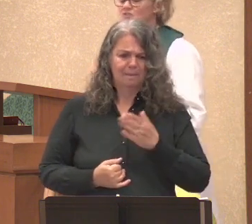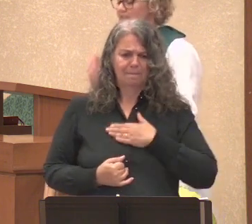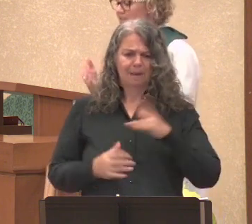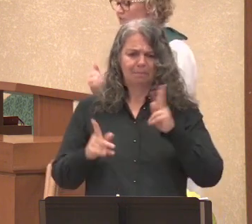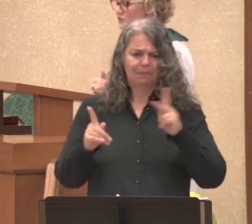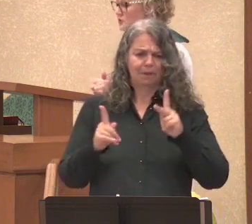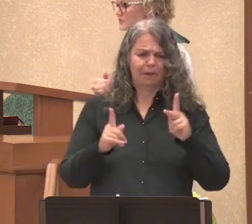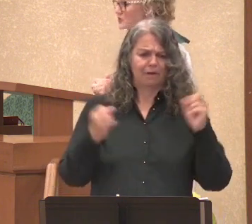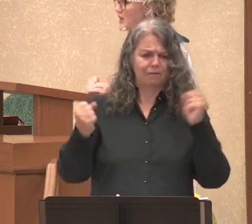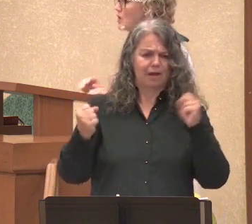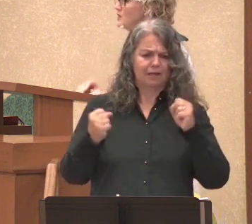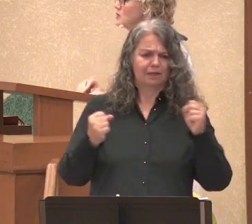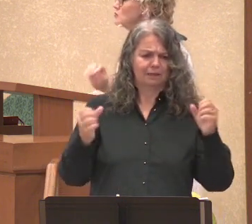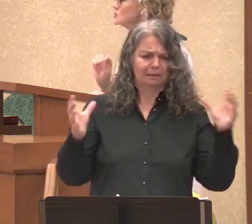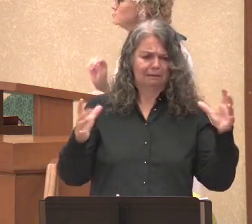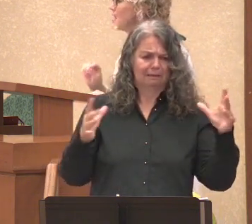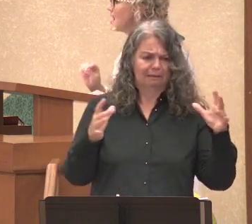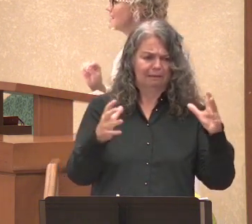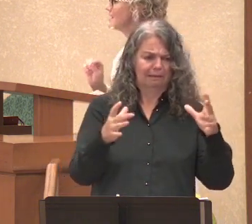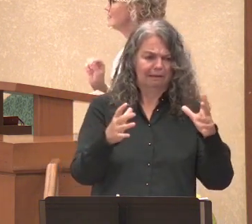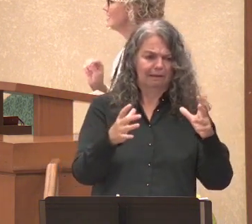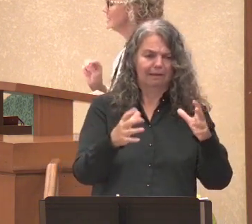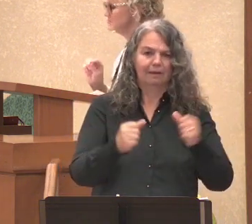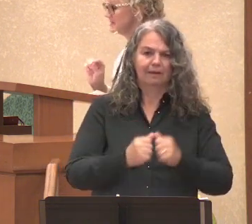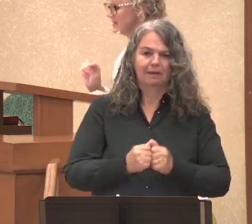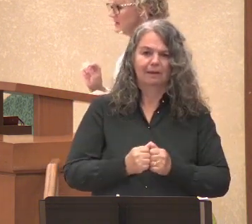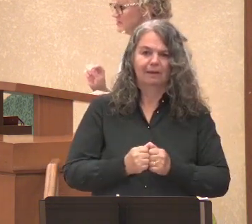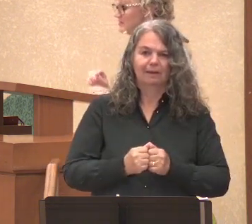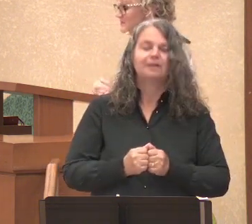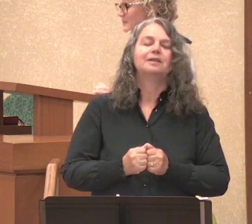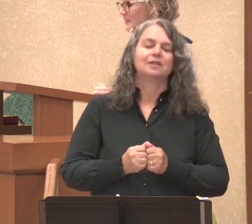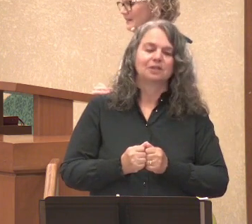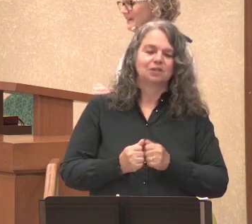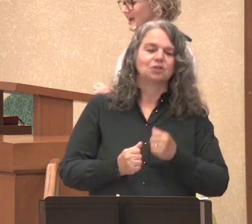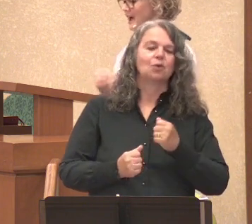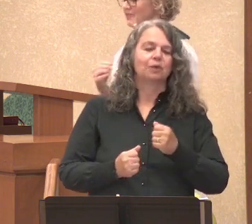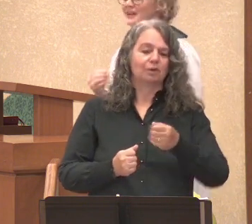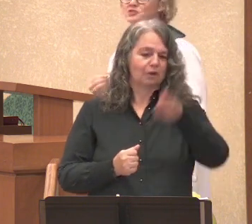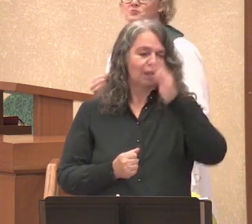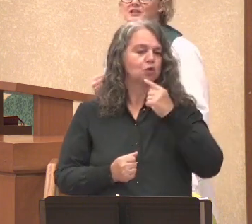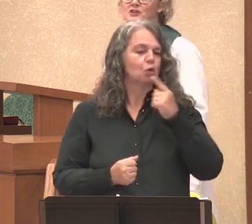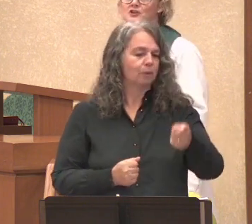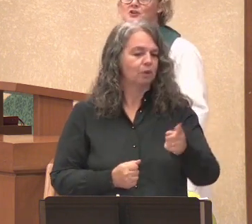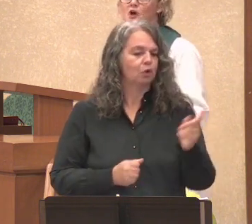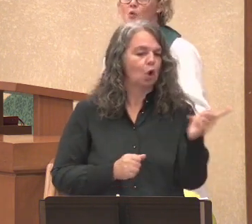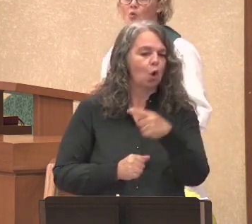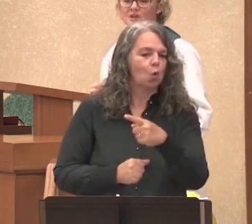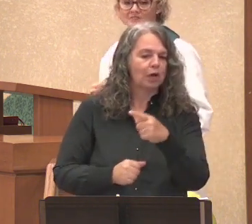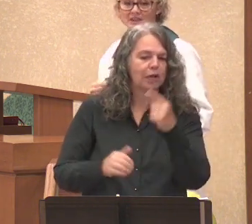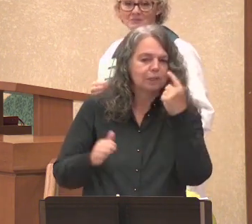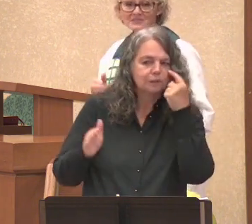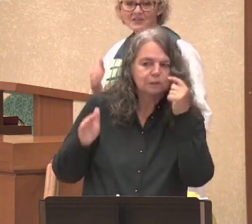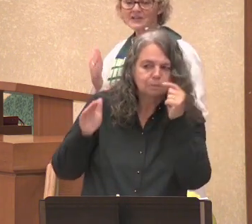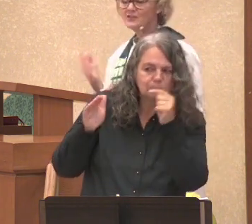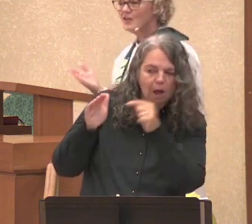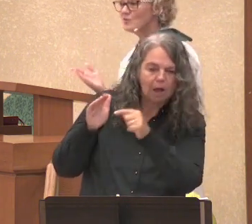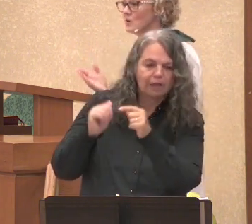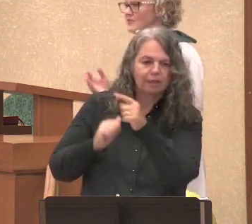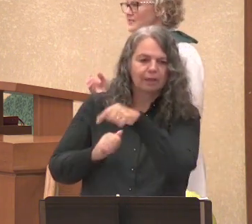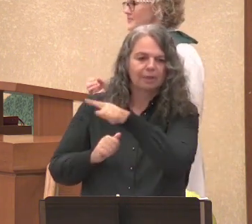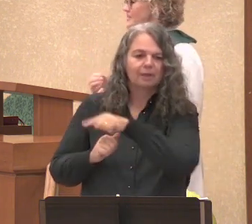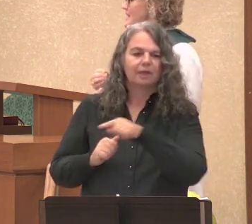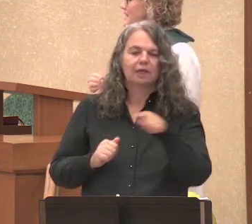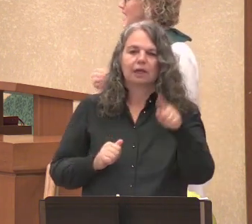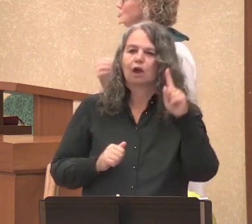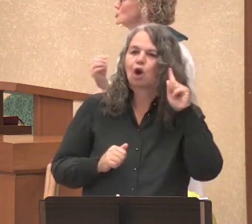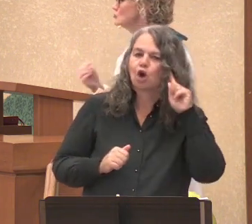that he could take his servant down and go spy on the enemy camp. And that's when he heard one of them telling another